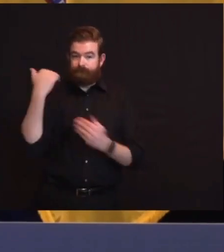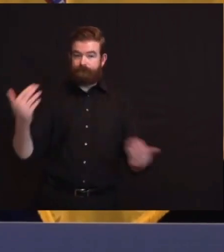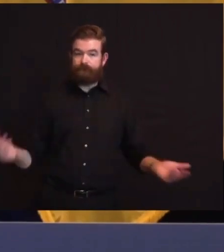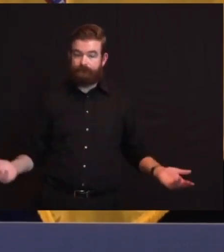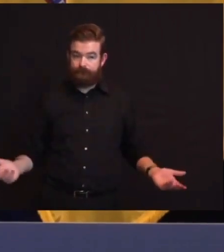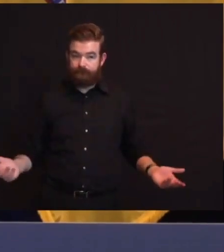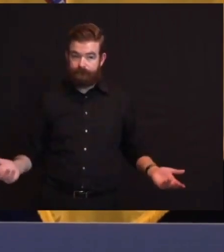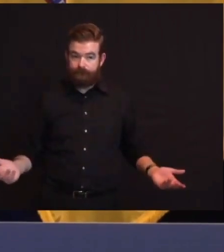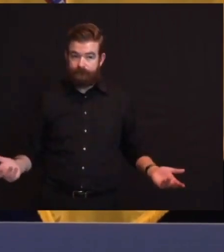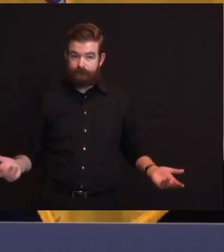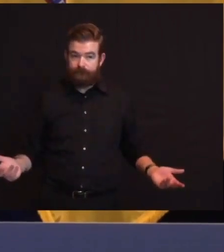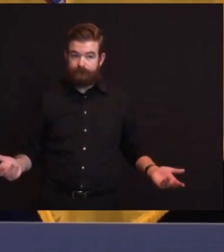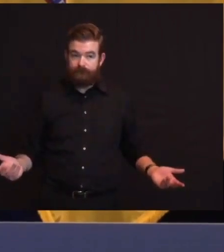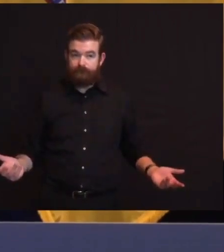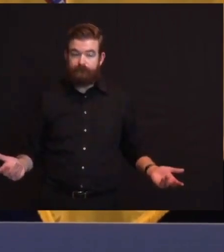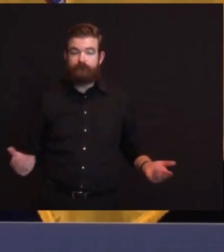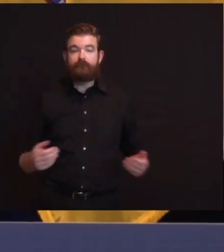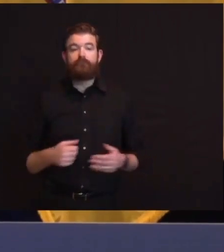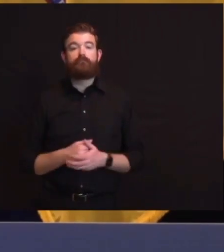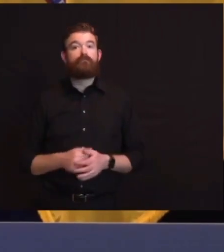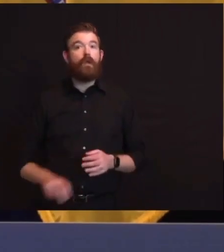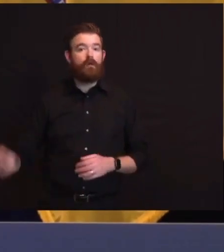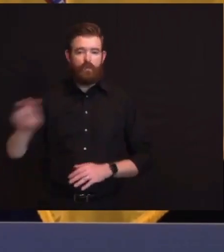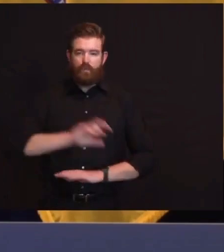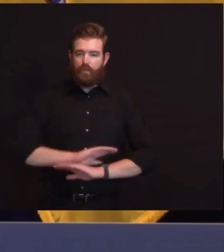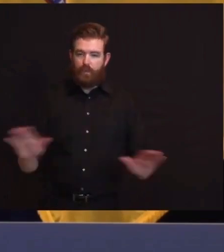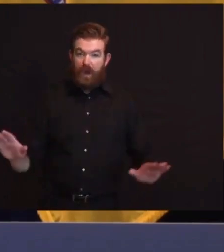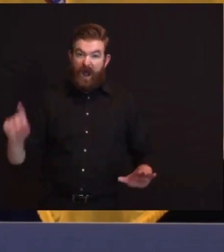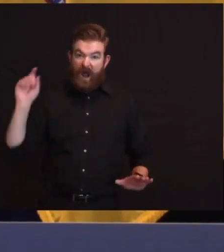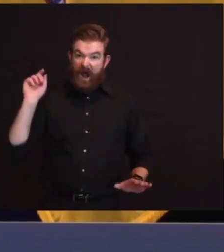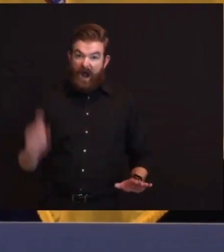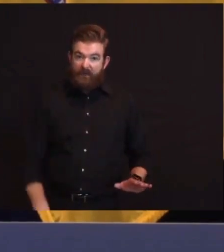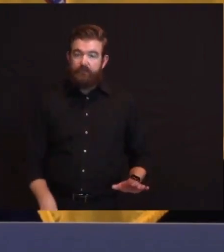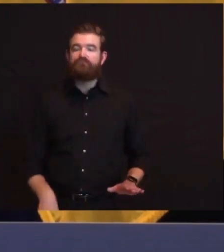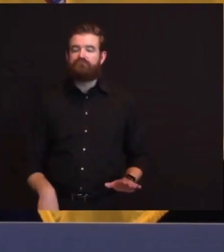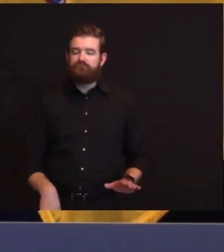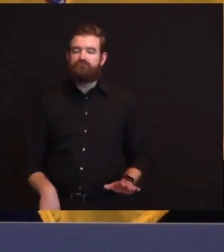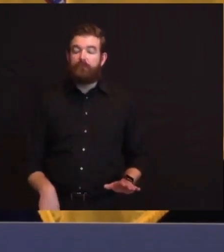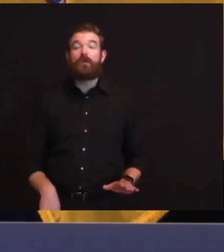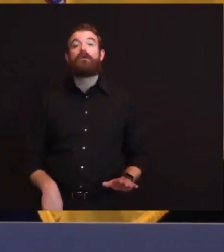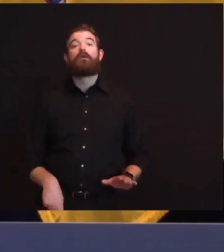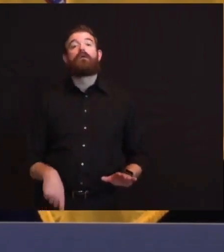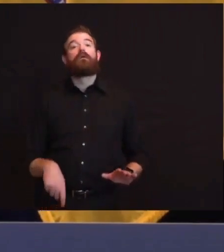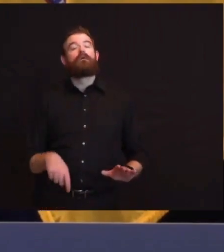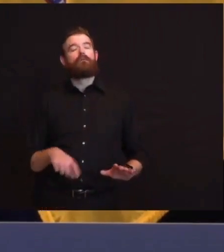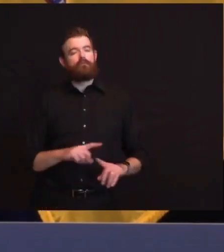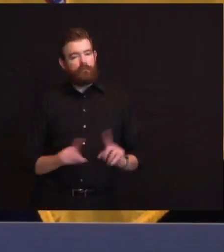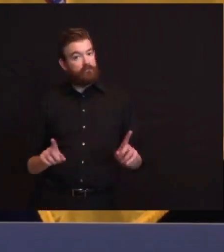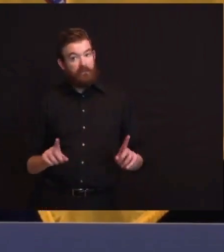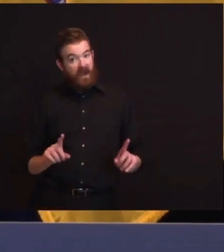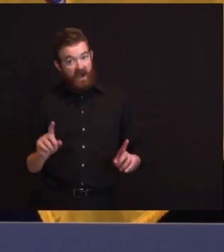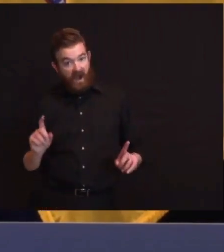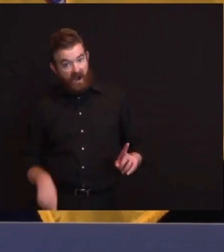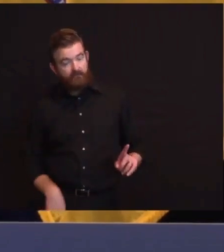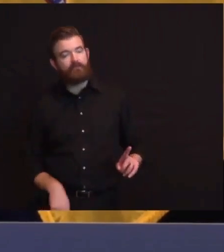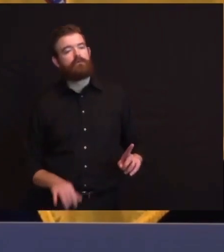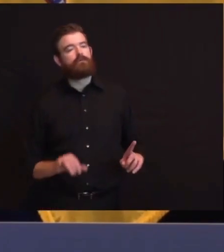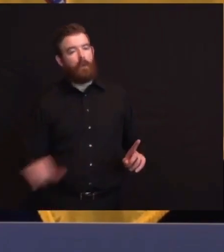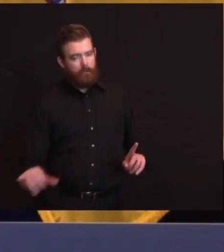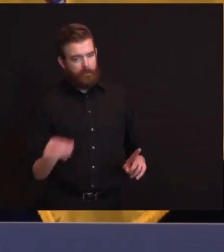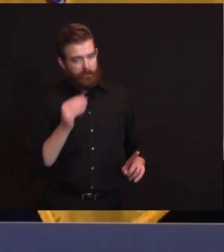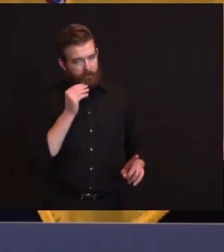to. And I think your first question, Elise, are you okay with that, Judy and Tina, in terms of anything you want to add there? And then your